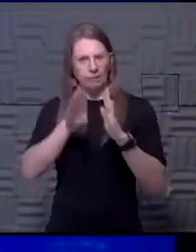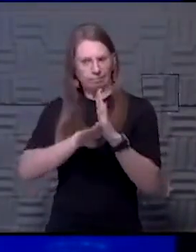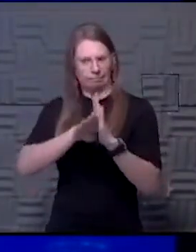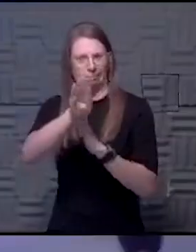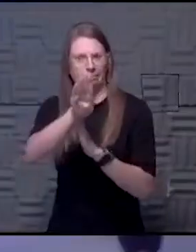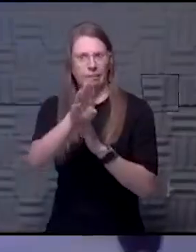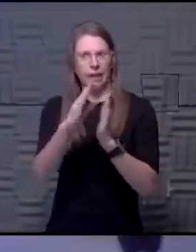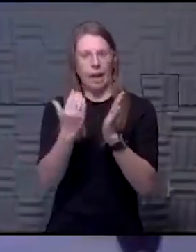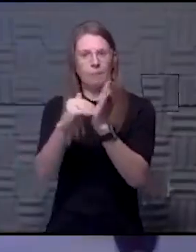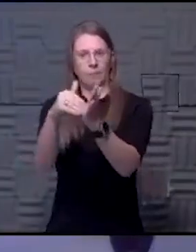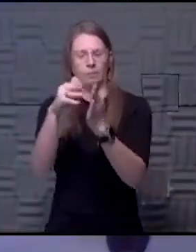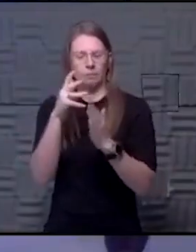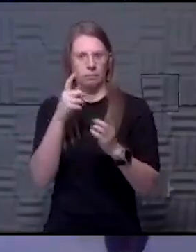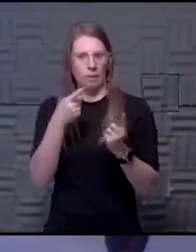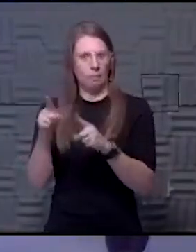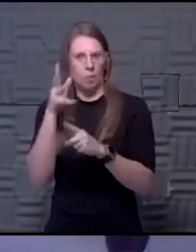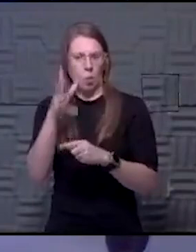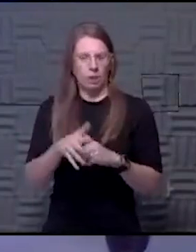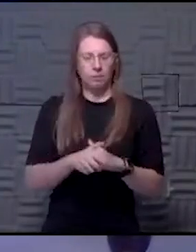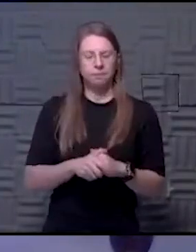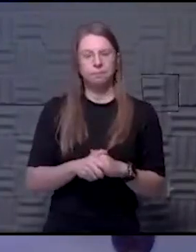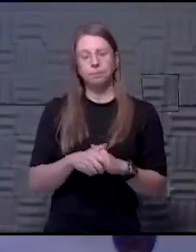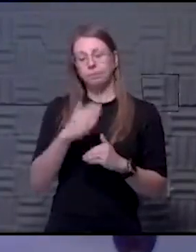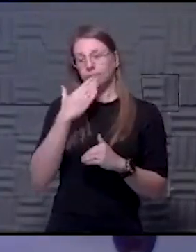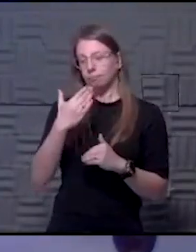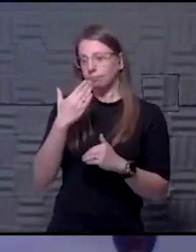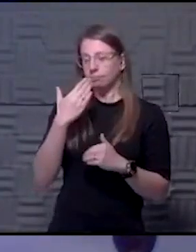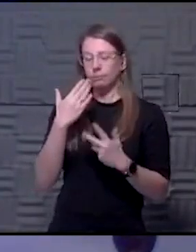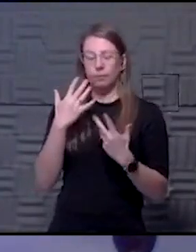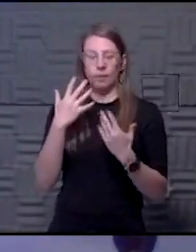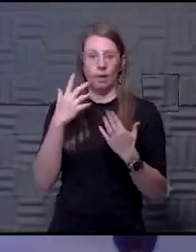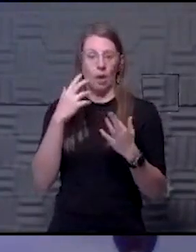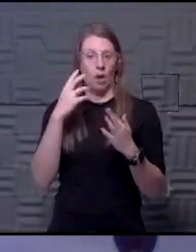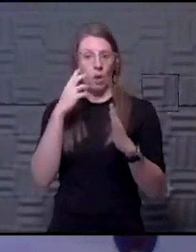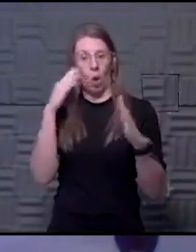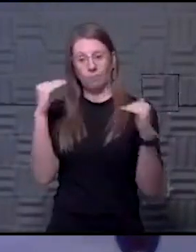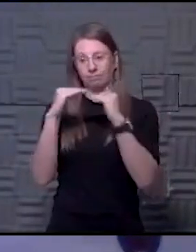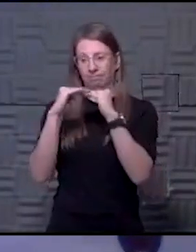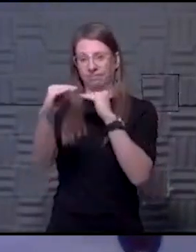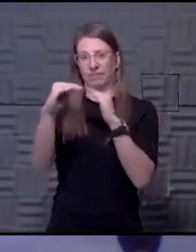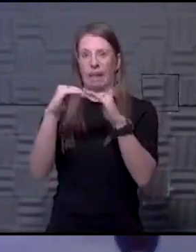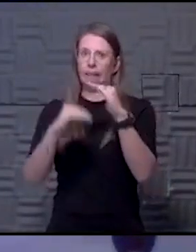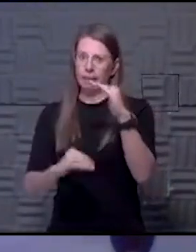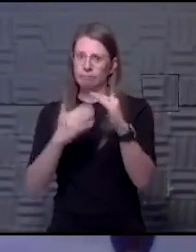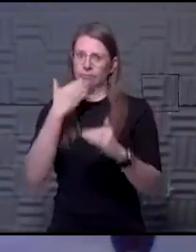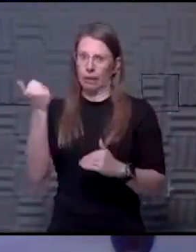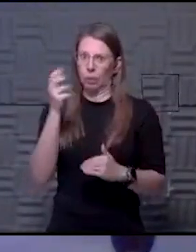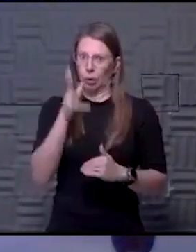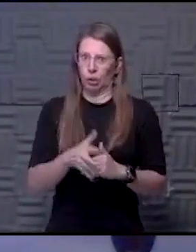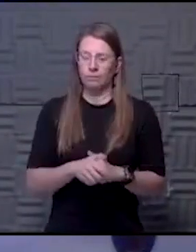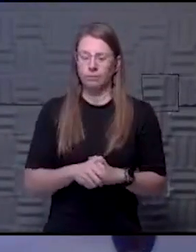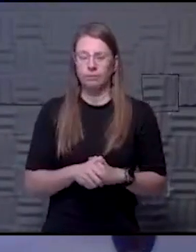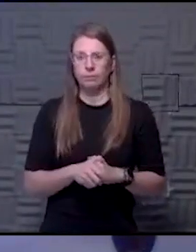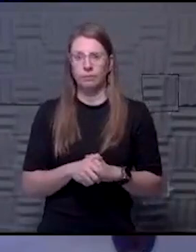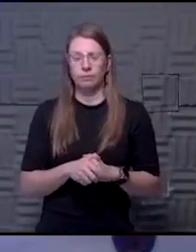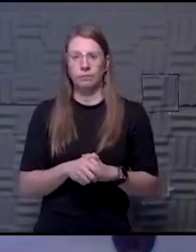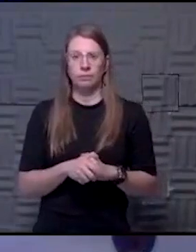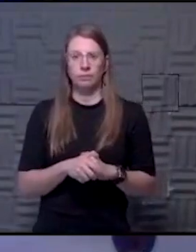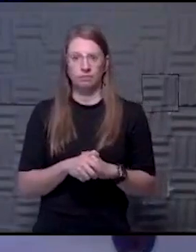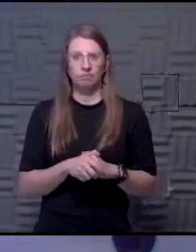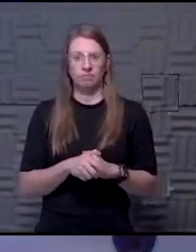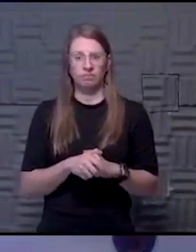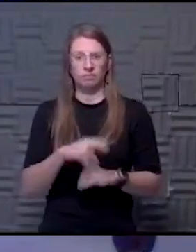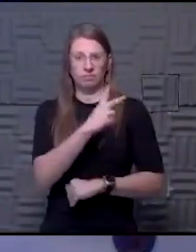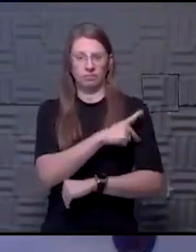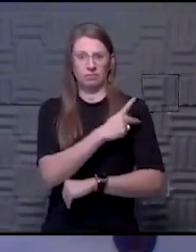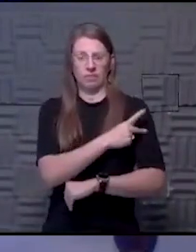far. Yeah, thank goodness, and hopefully it stays steady, or maybe less would be much better. We would sure like that, especially as we get